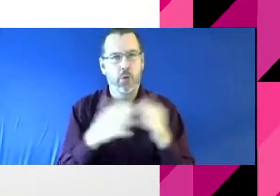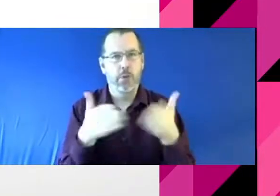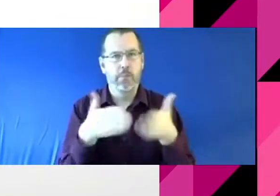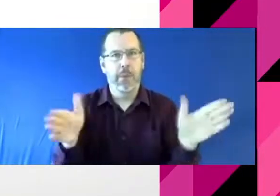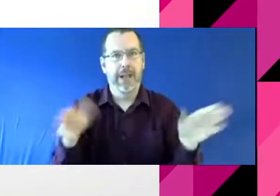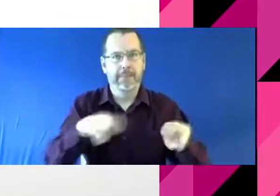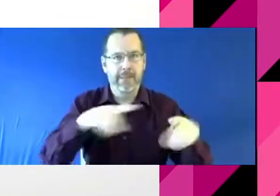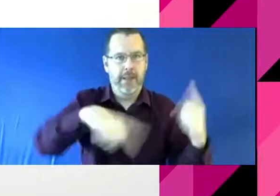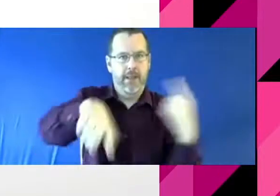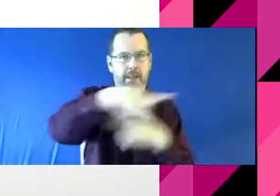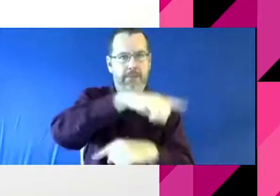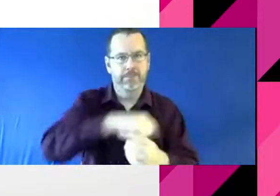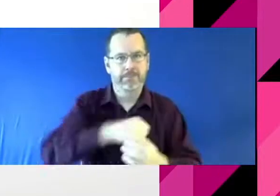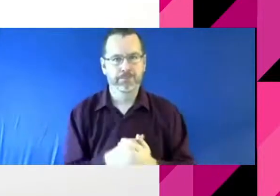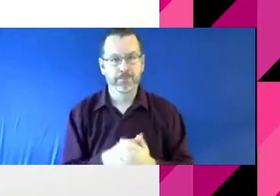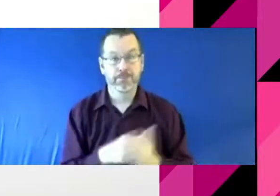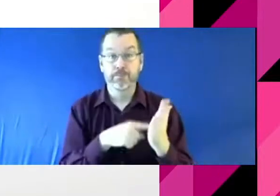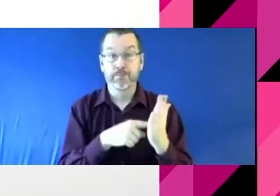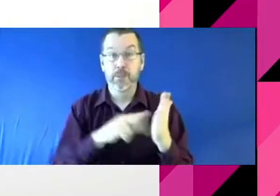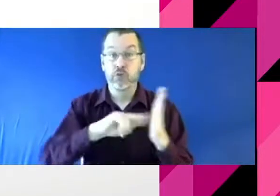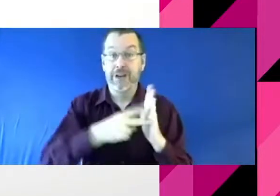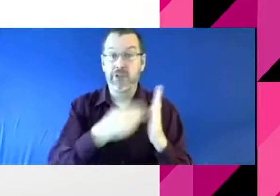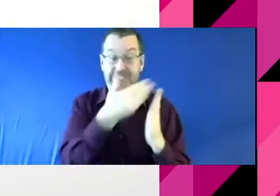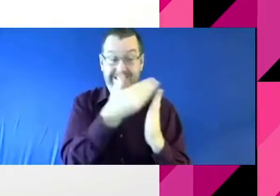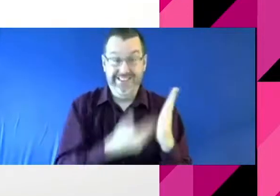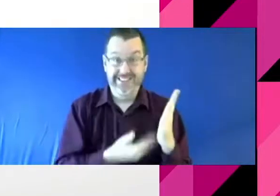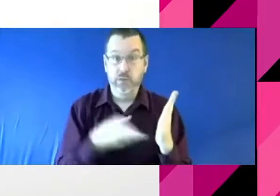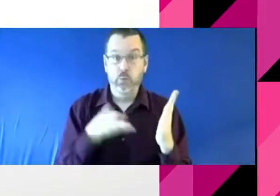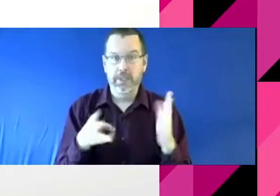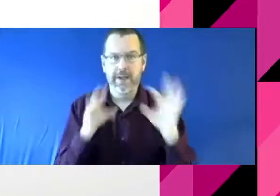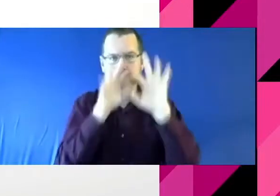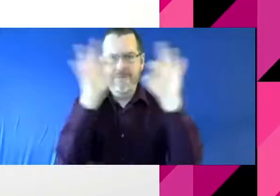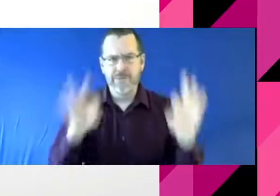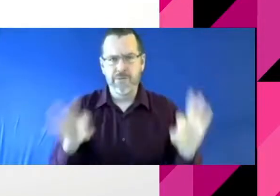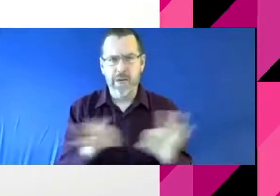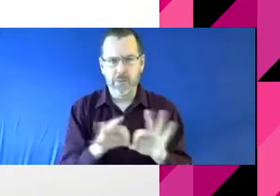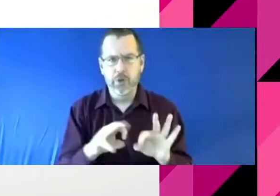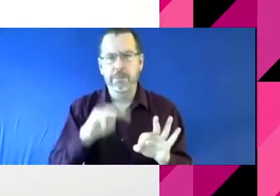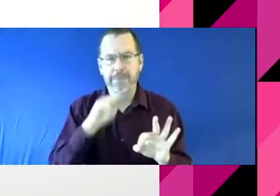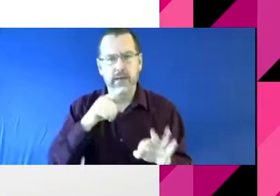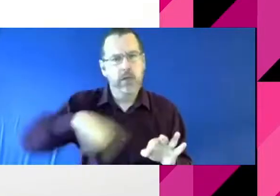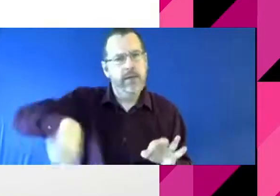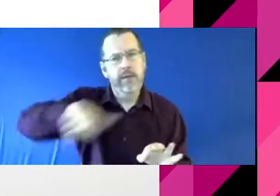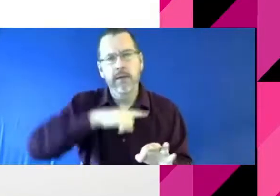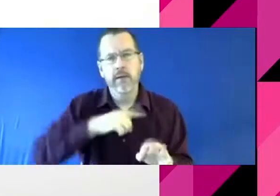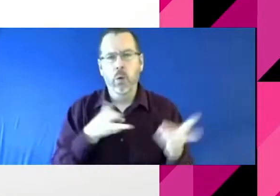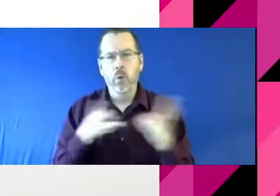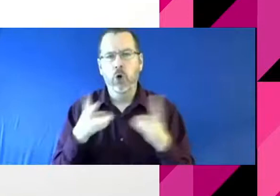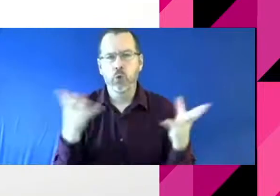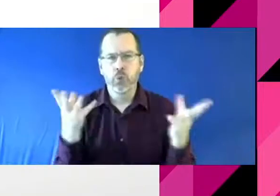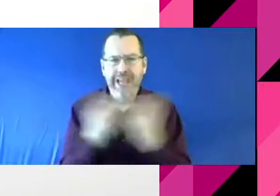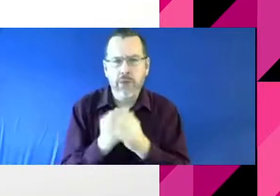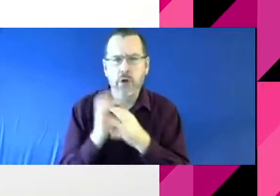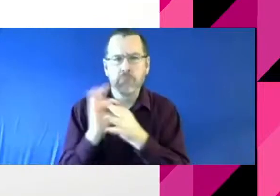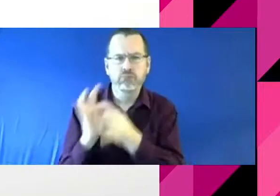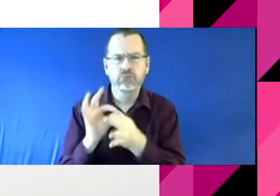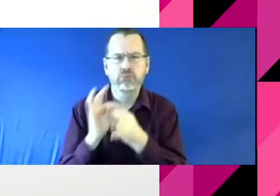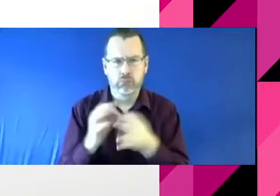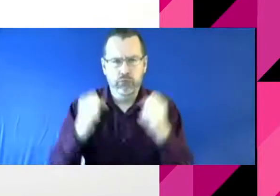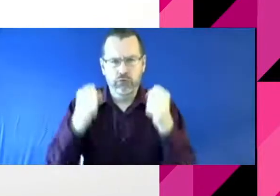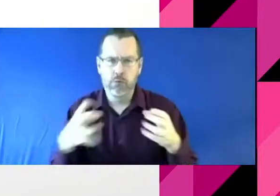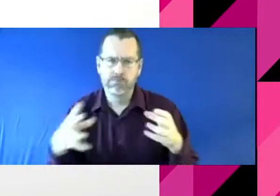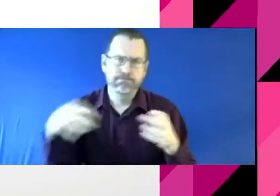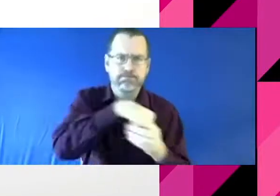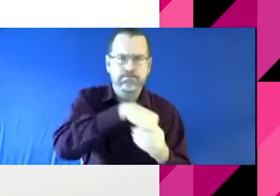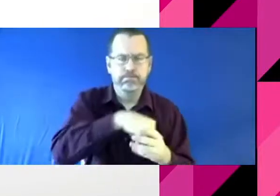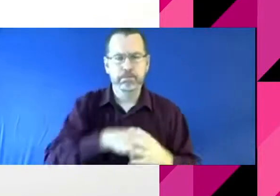strategy for the criminal justice system will provide a framework to further embed a culture of working collaboratively within criminal justice agencies. It